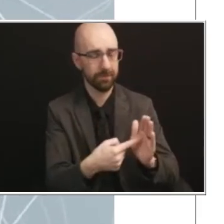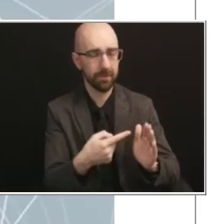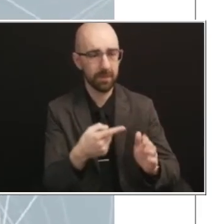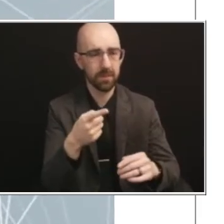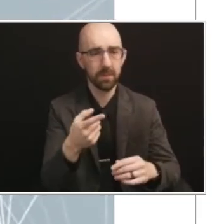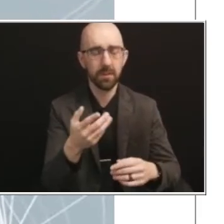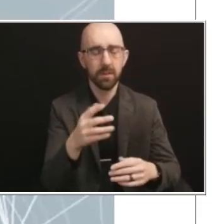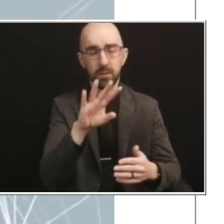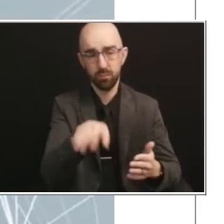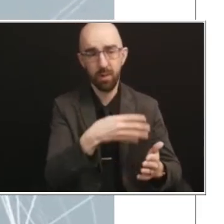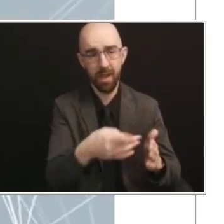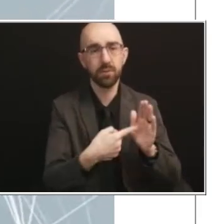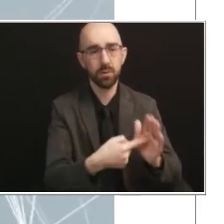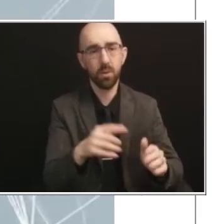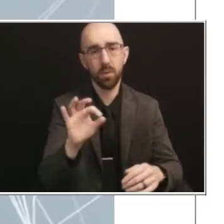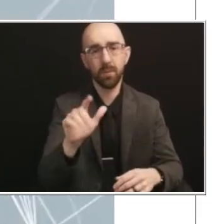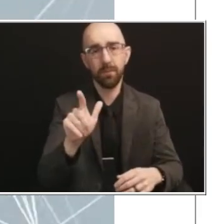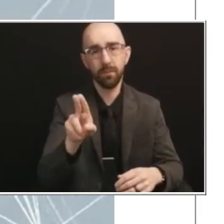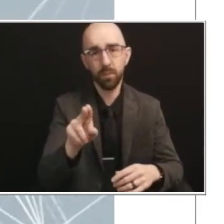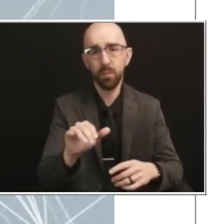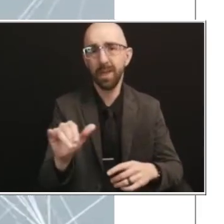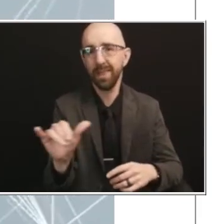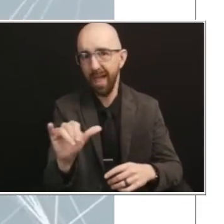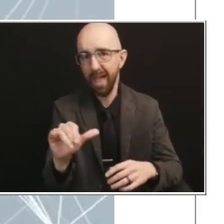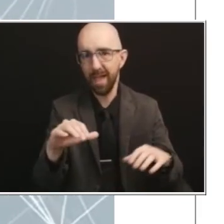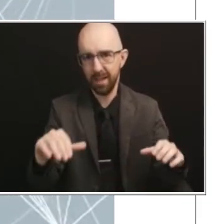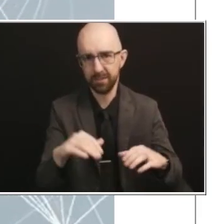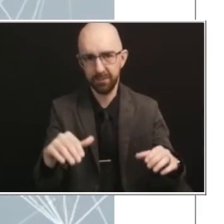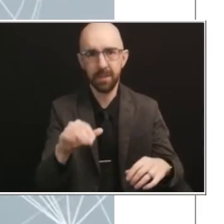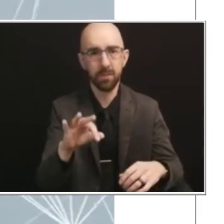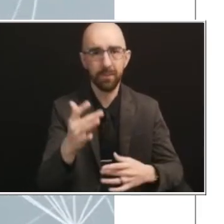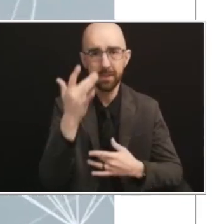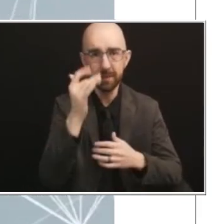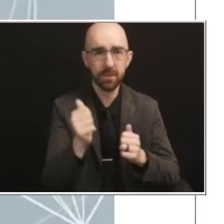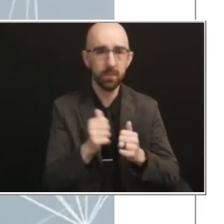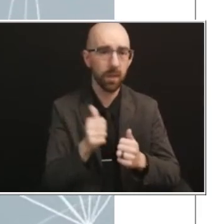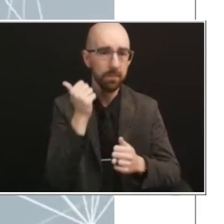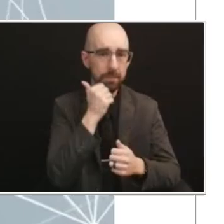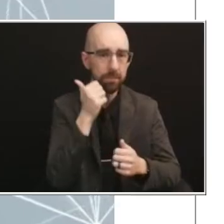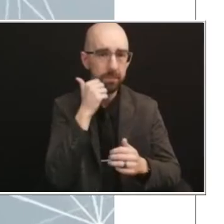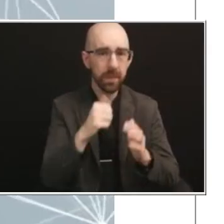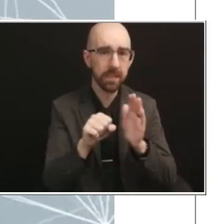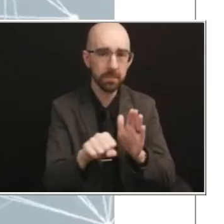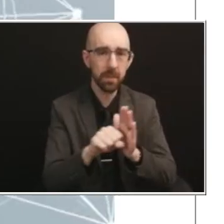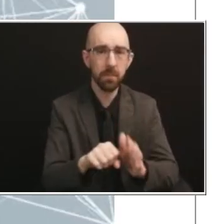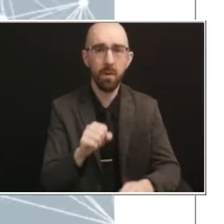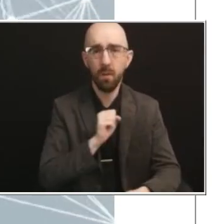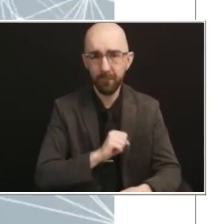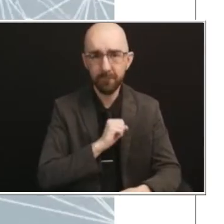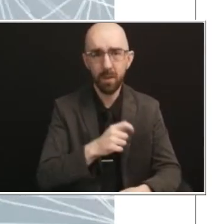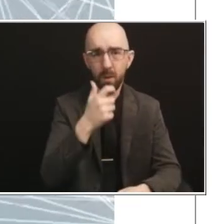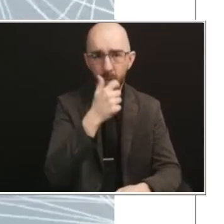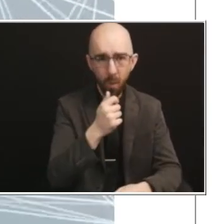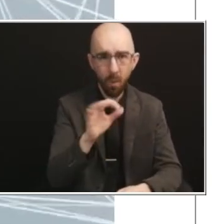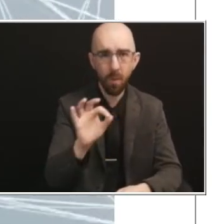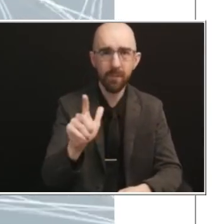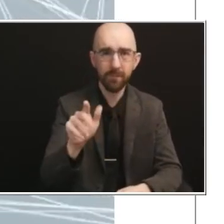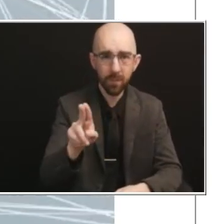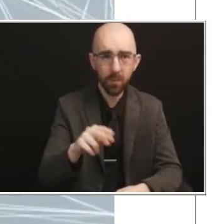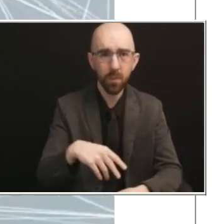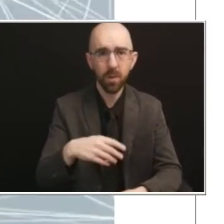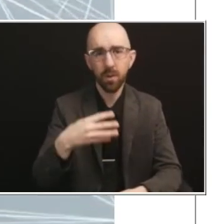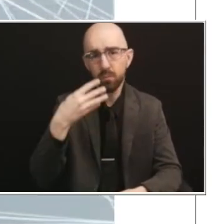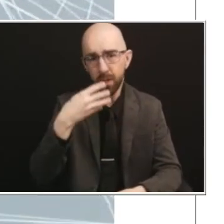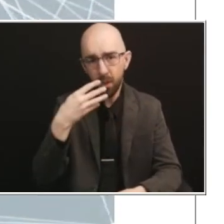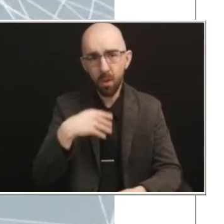activity. So patients that are ill with common symptoms of cough and cold or influenza, fevers, chills, runny nose, cough, are presenting